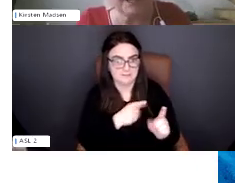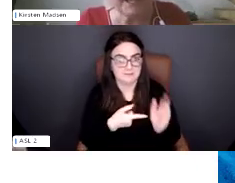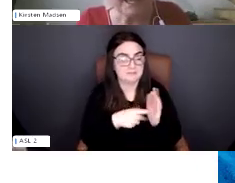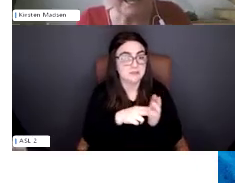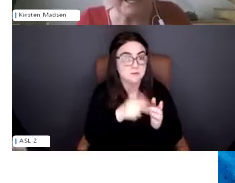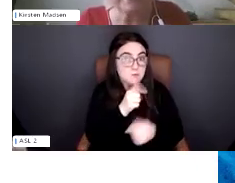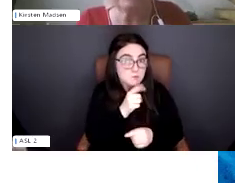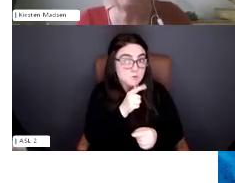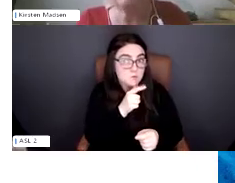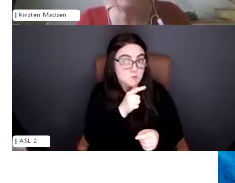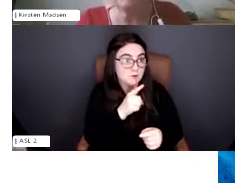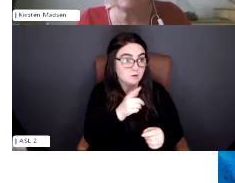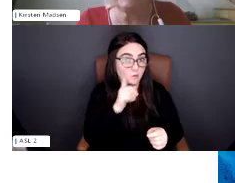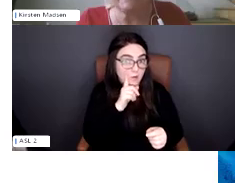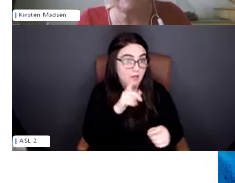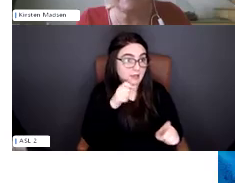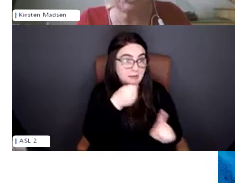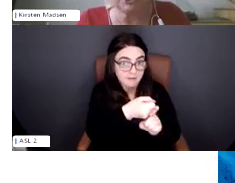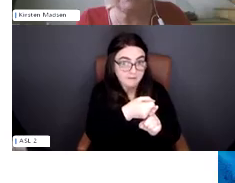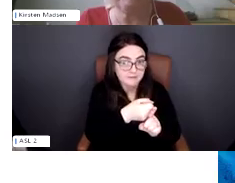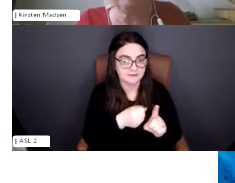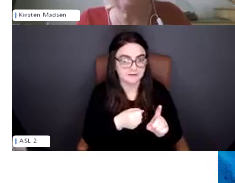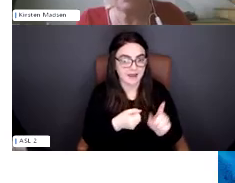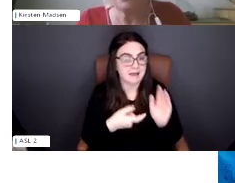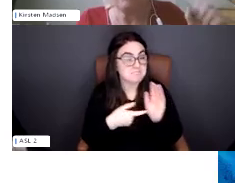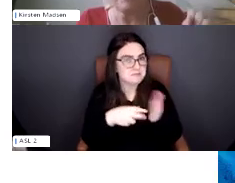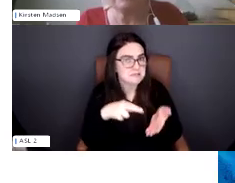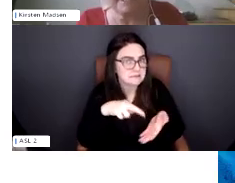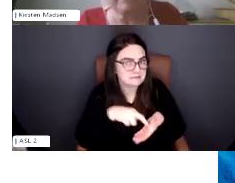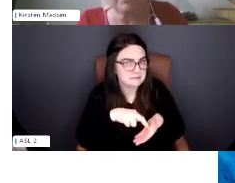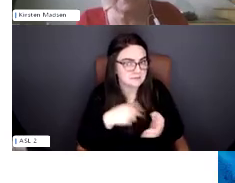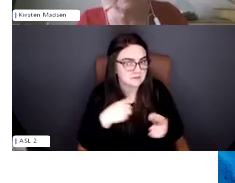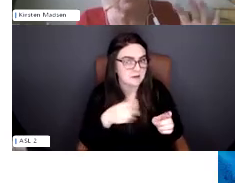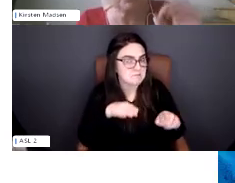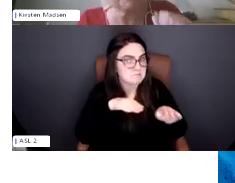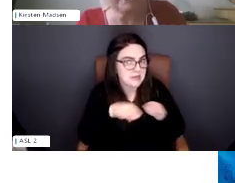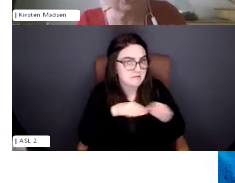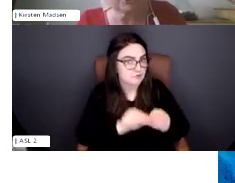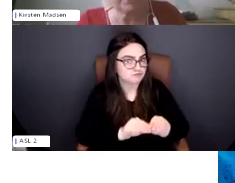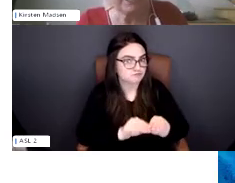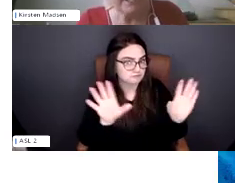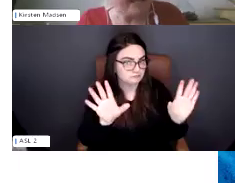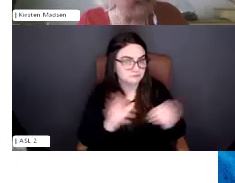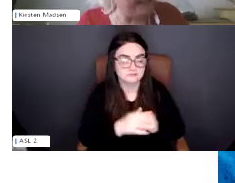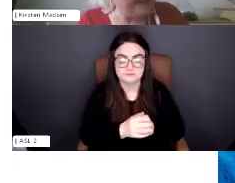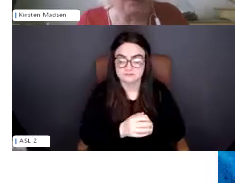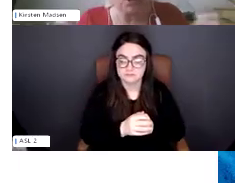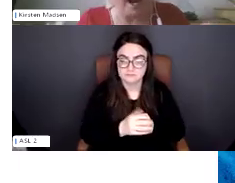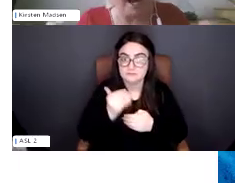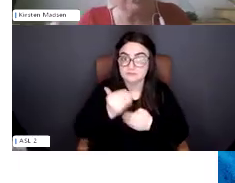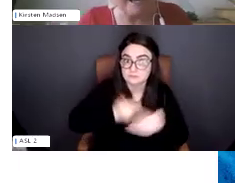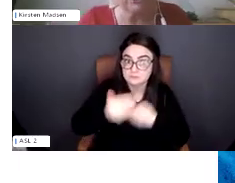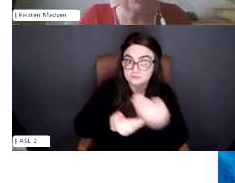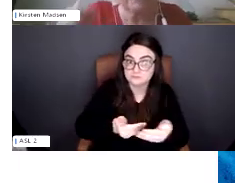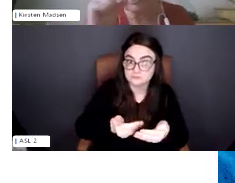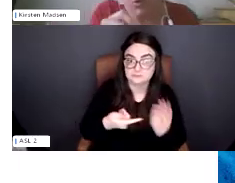to, and provides a definition of what the behavior is. Your procedure is the